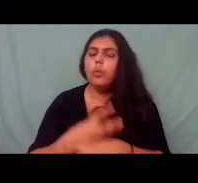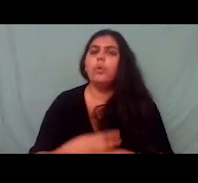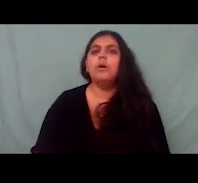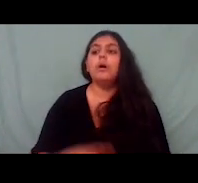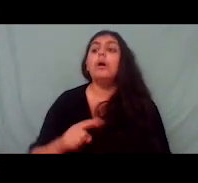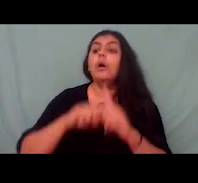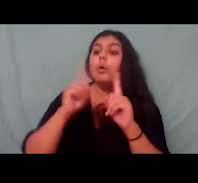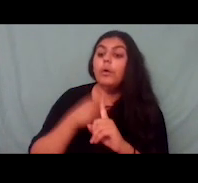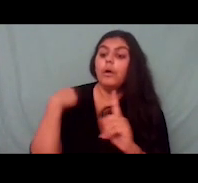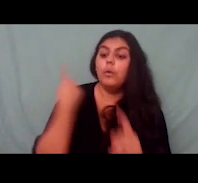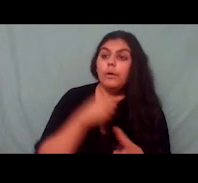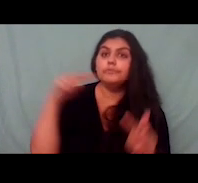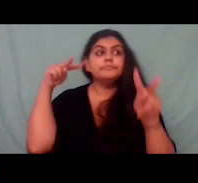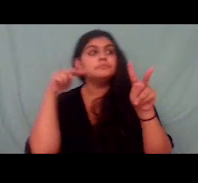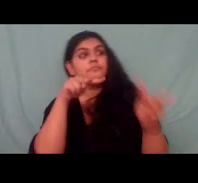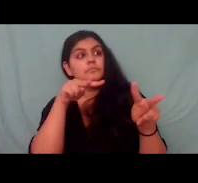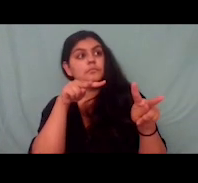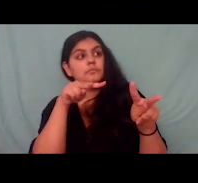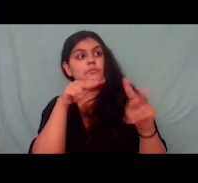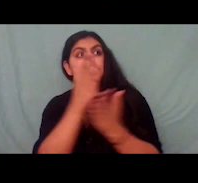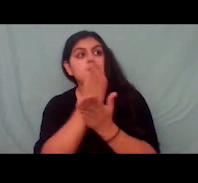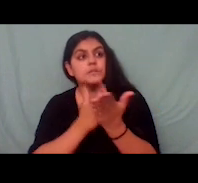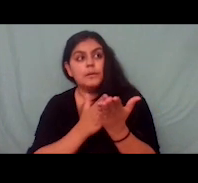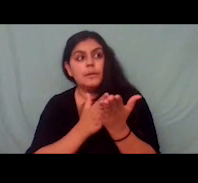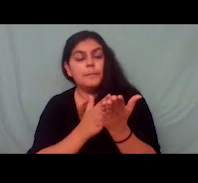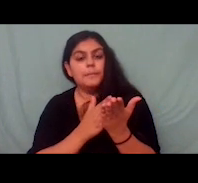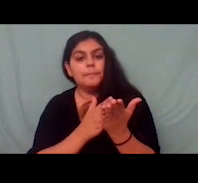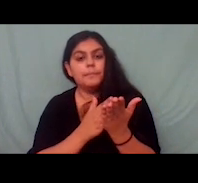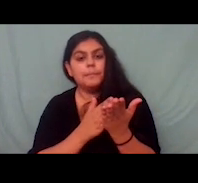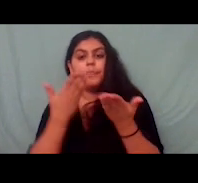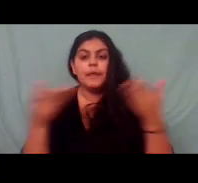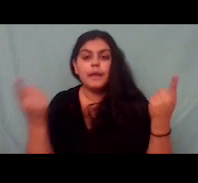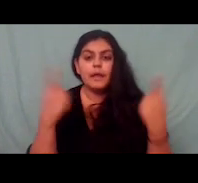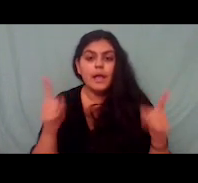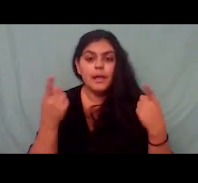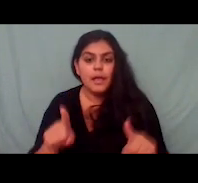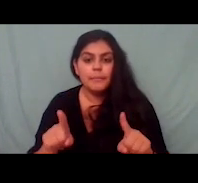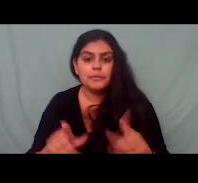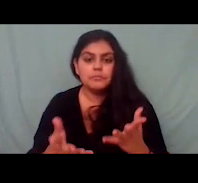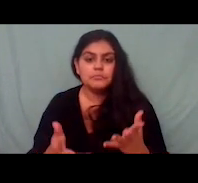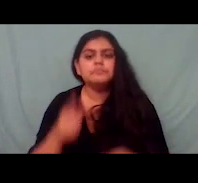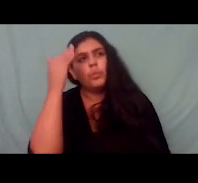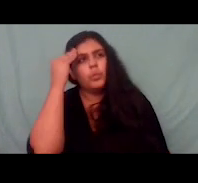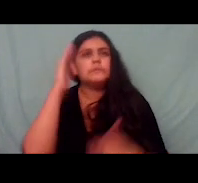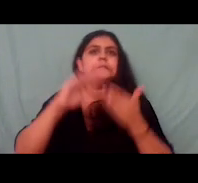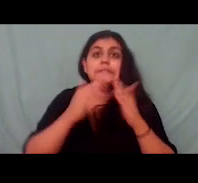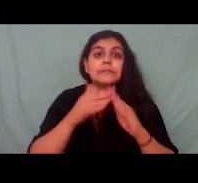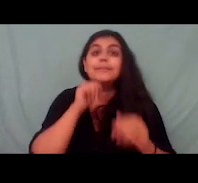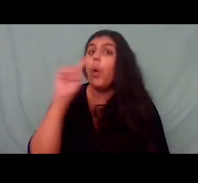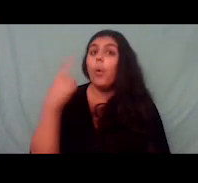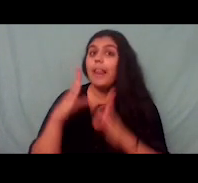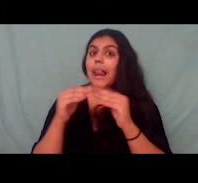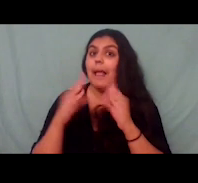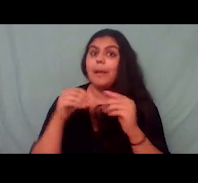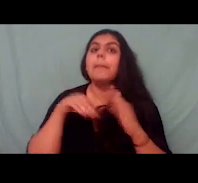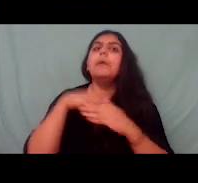when we look at some of the things that are happening, so you know, cities, not just in Lebanon, but all over the world,